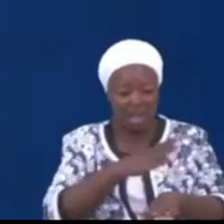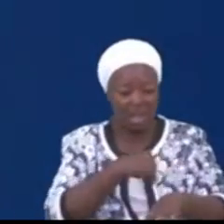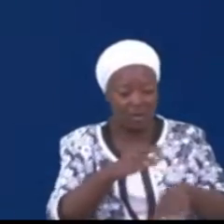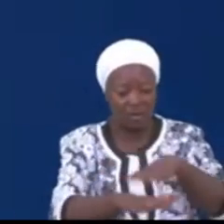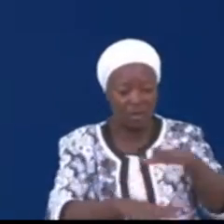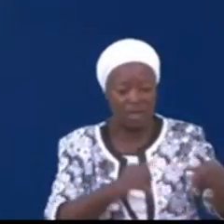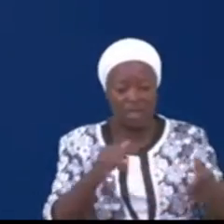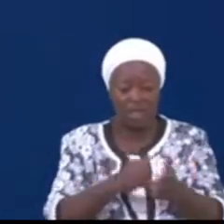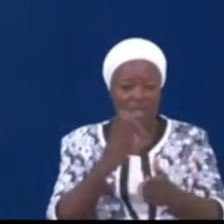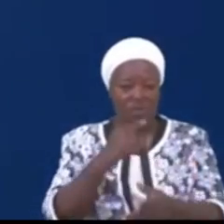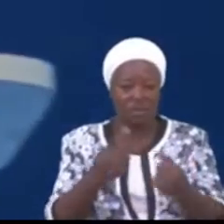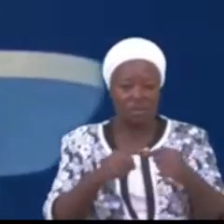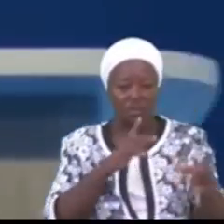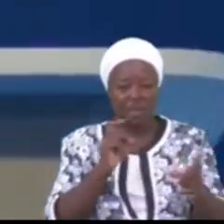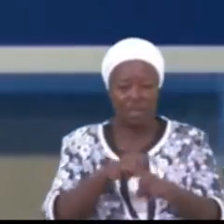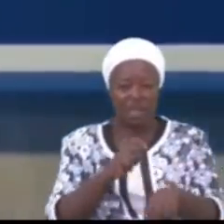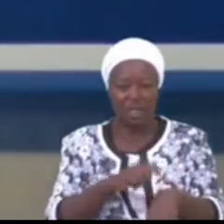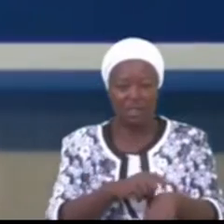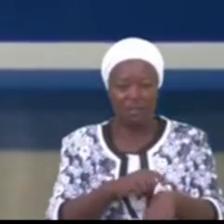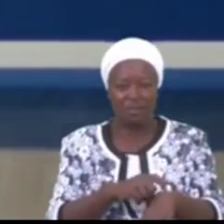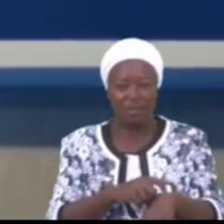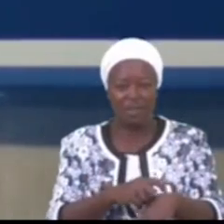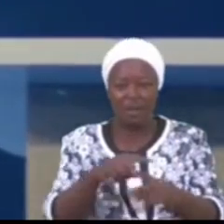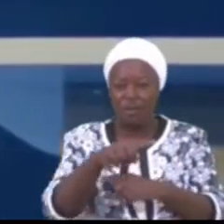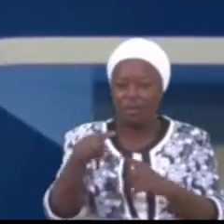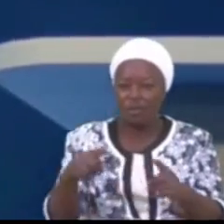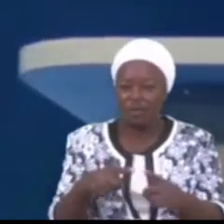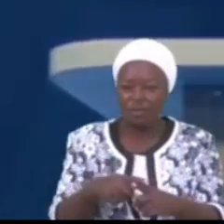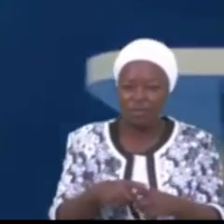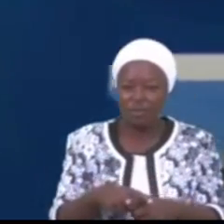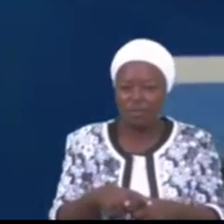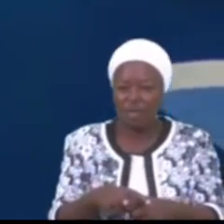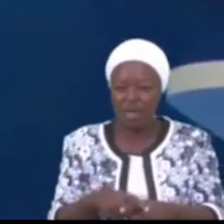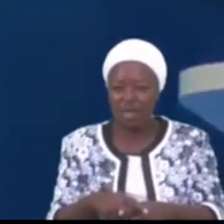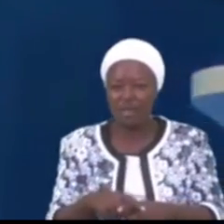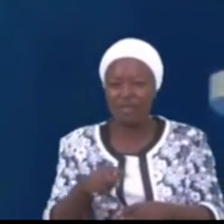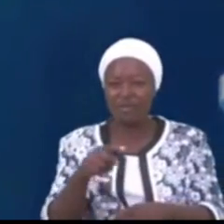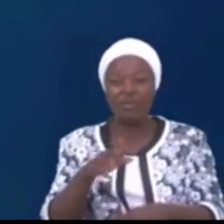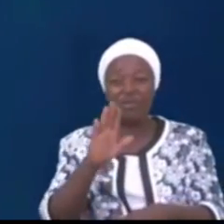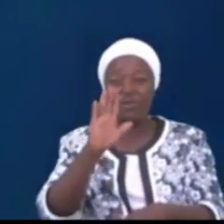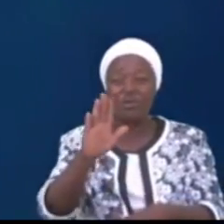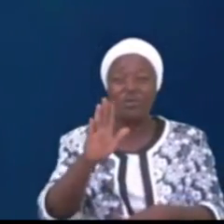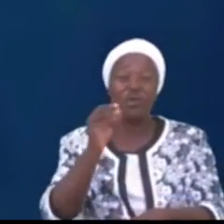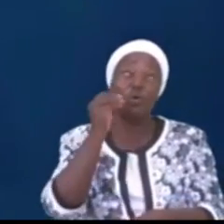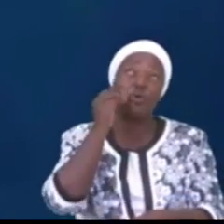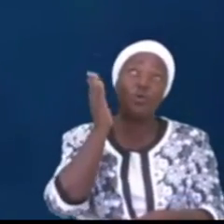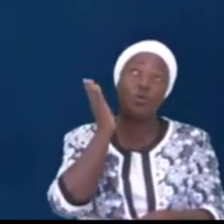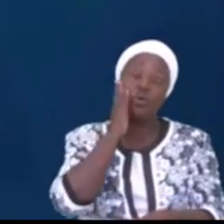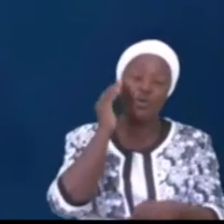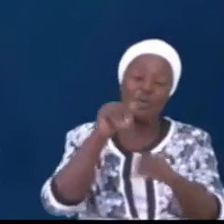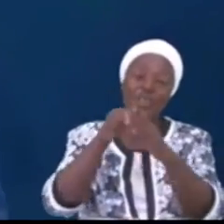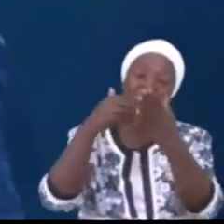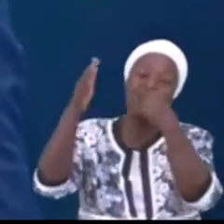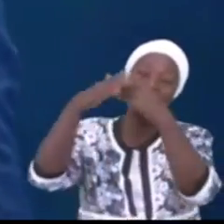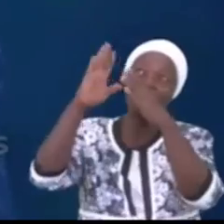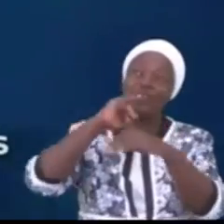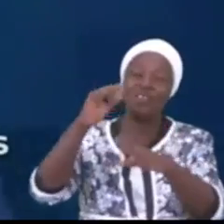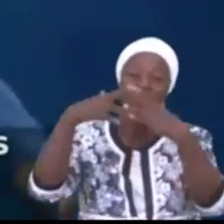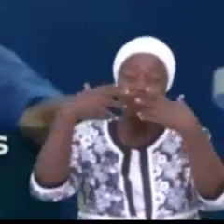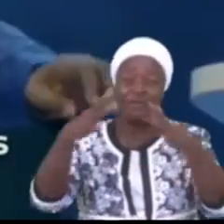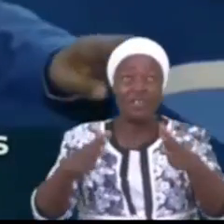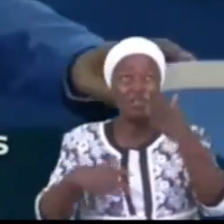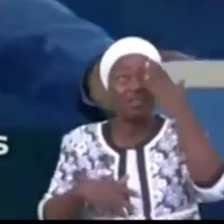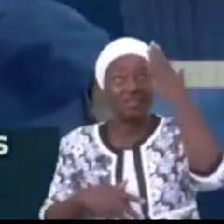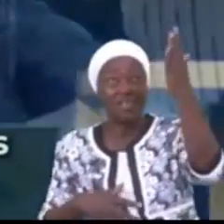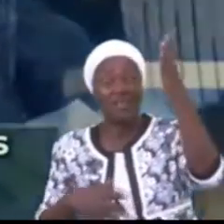will come to the time when your mansion is finished over there, because the